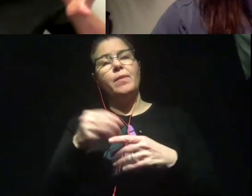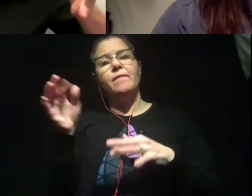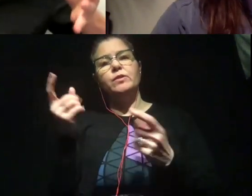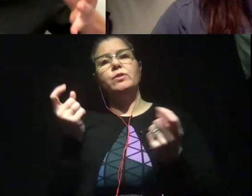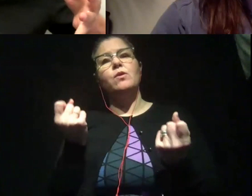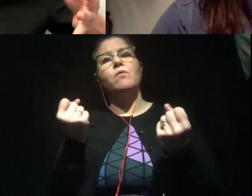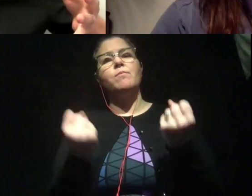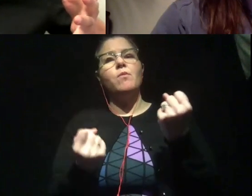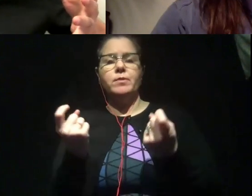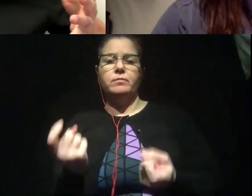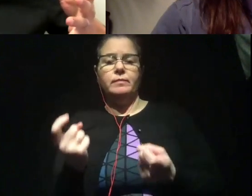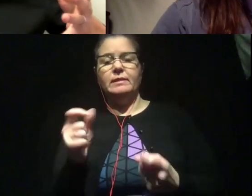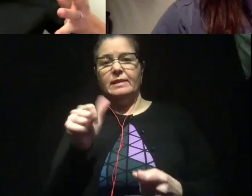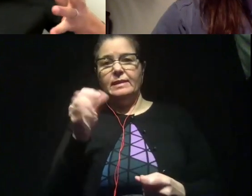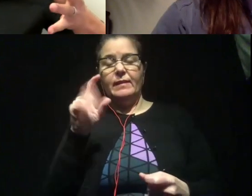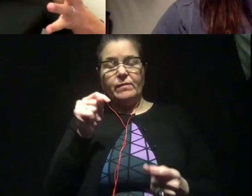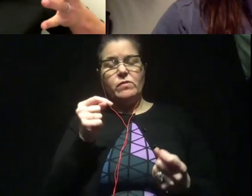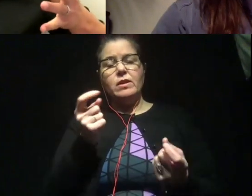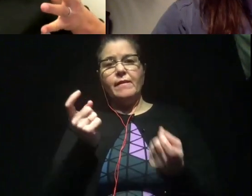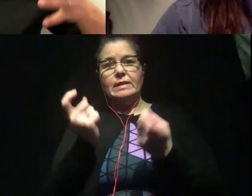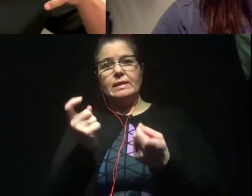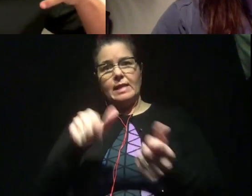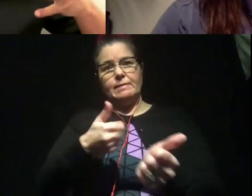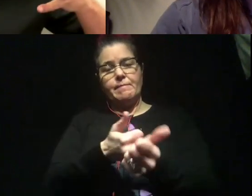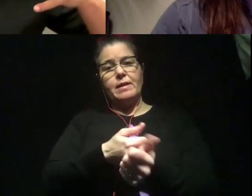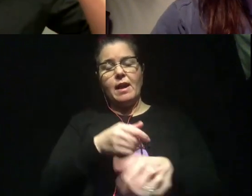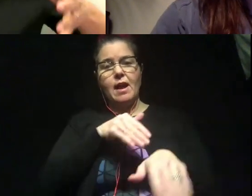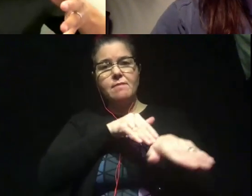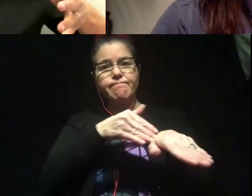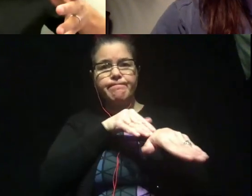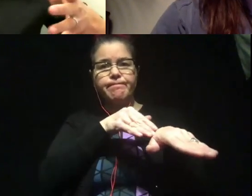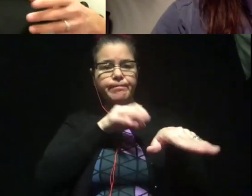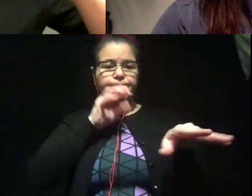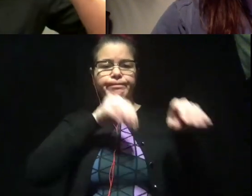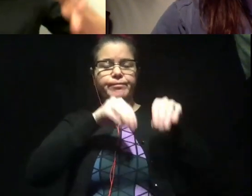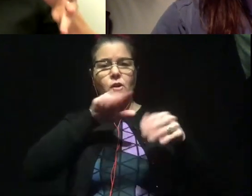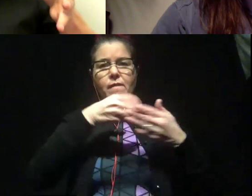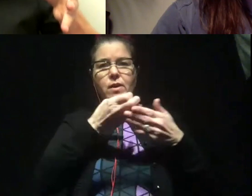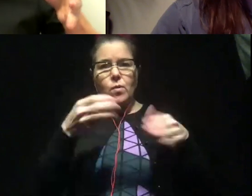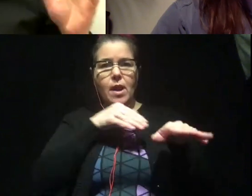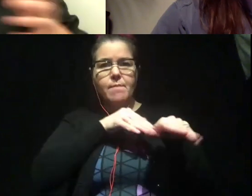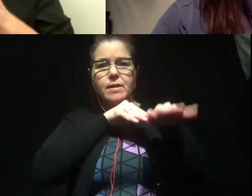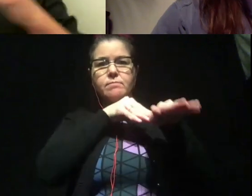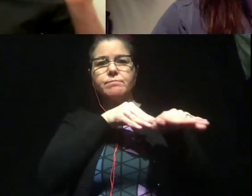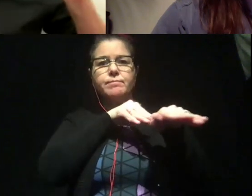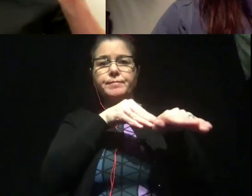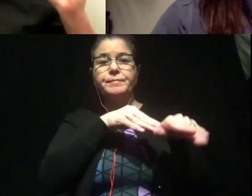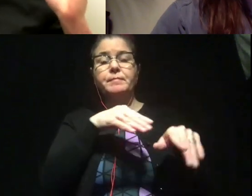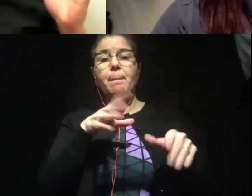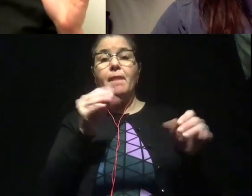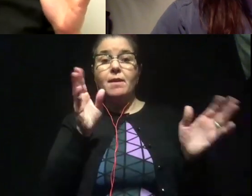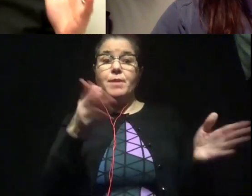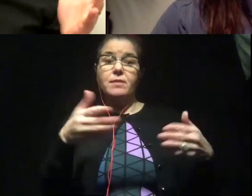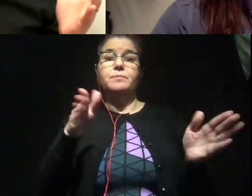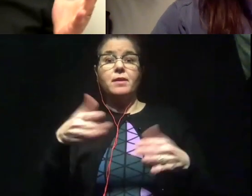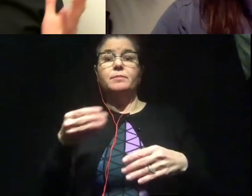sleds, these 10-foot sleds behind the snowmobiles that will tow all of our camp equipment and all of our scientific instruments and boxes and boxes